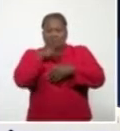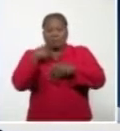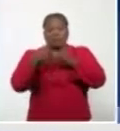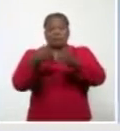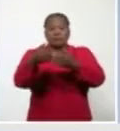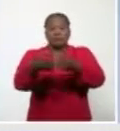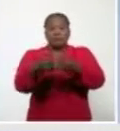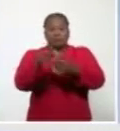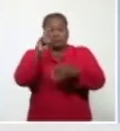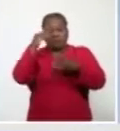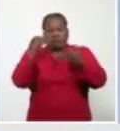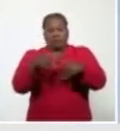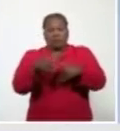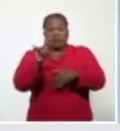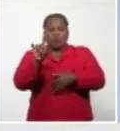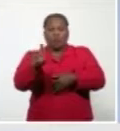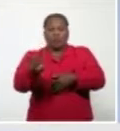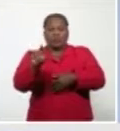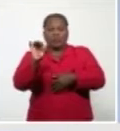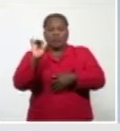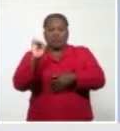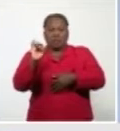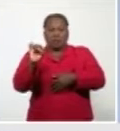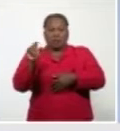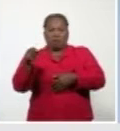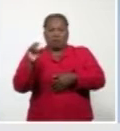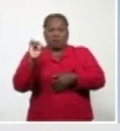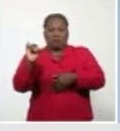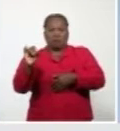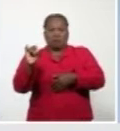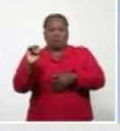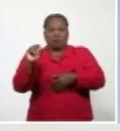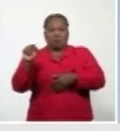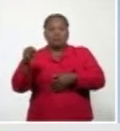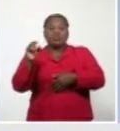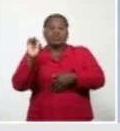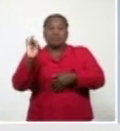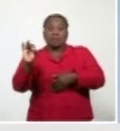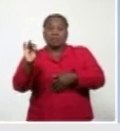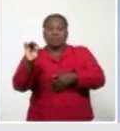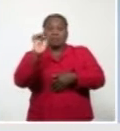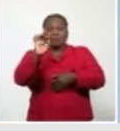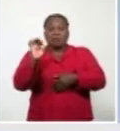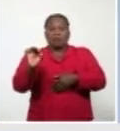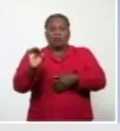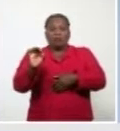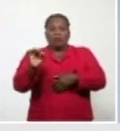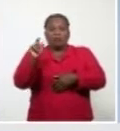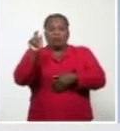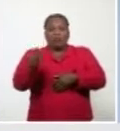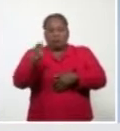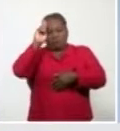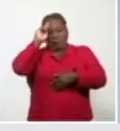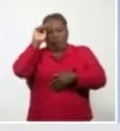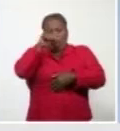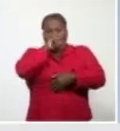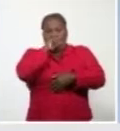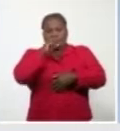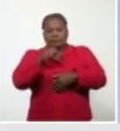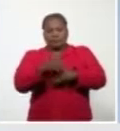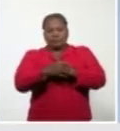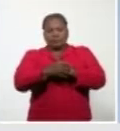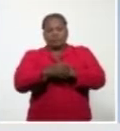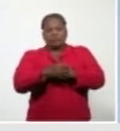clinical course. We're talking about 96.7% of confirmed cases who are